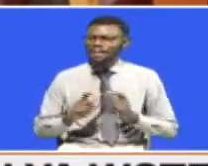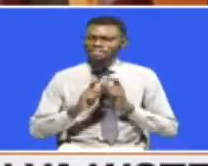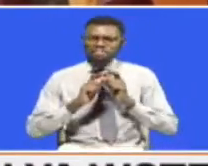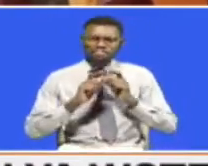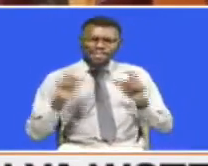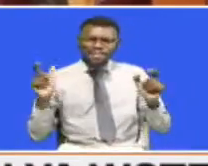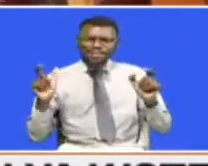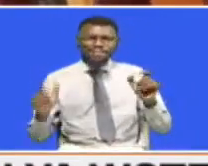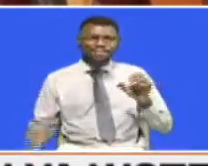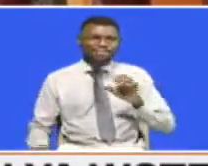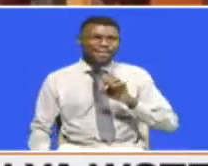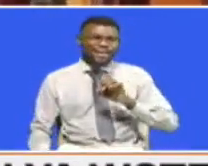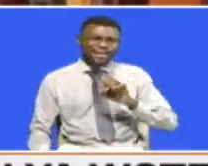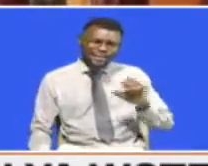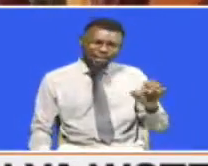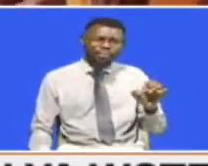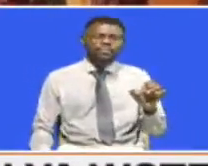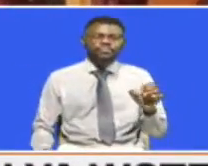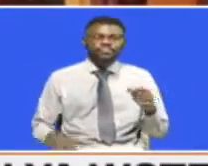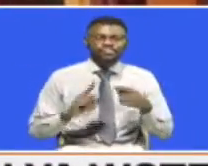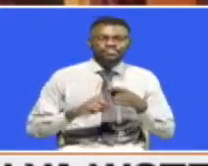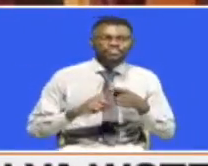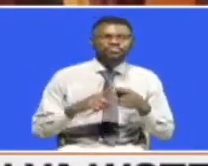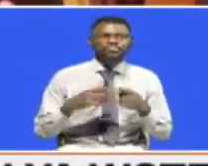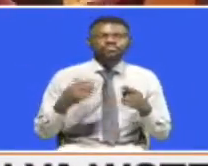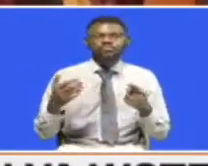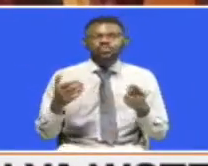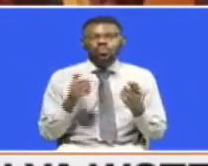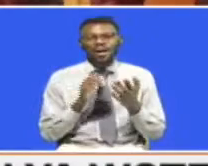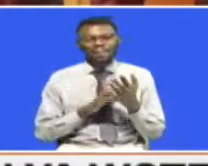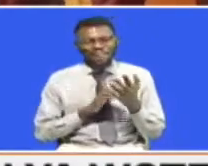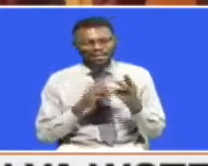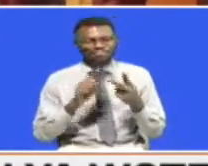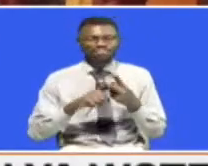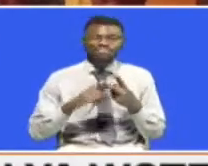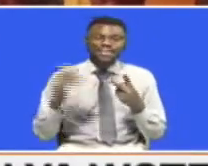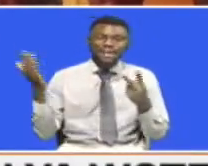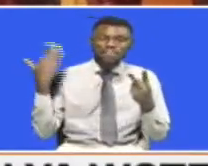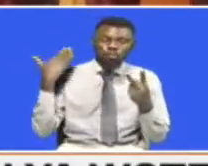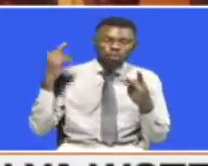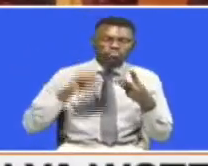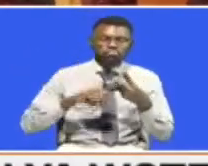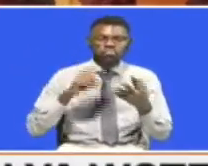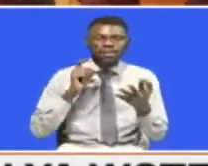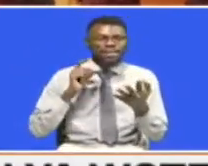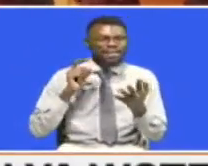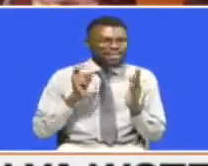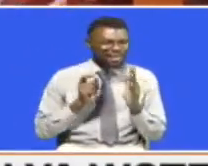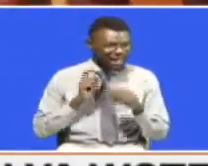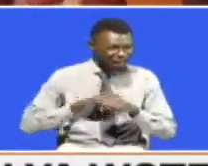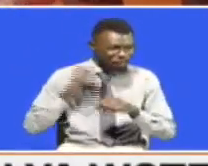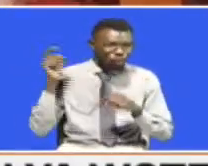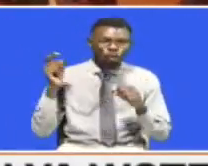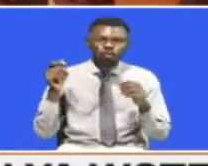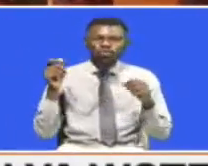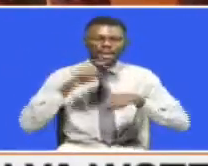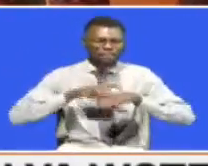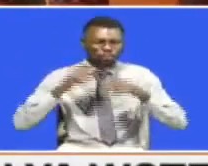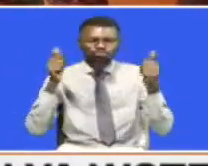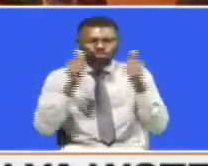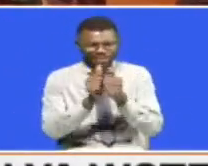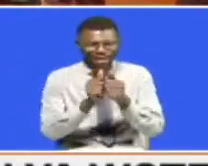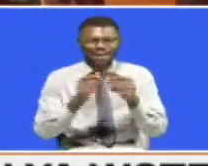that constituted of Ukambani, the Merus and the Embus together as a family. The Greater